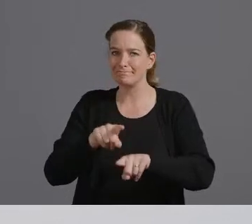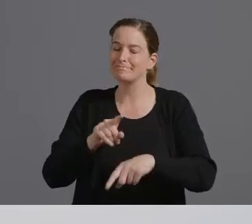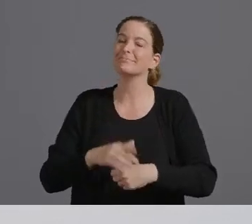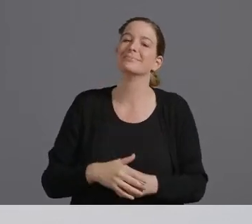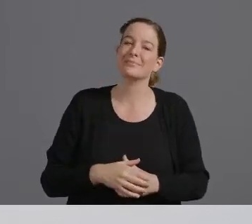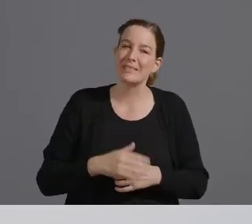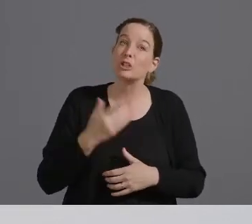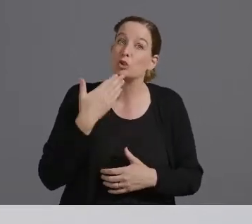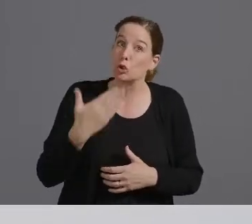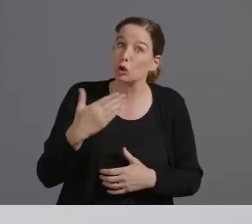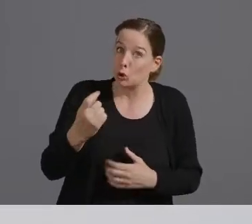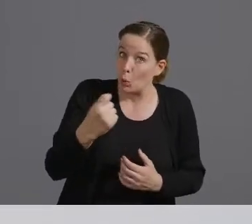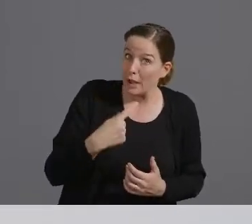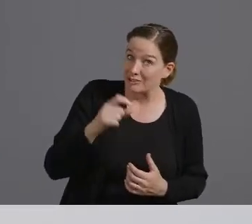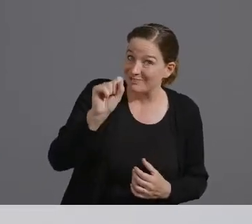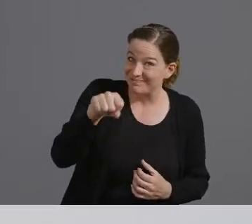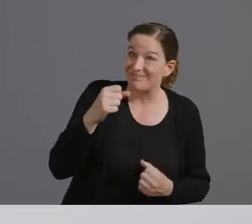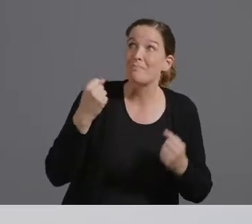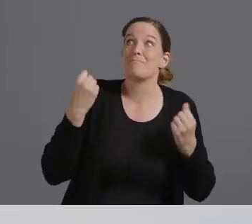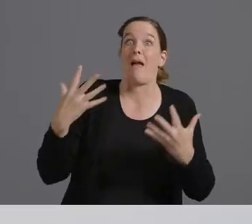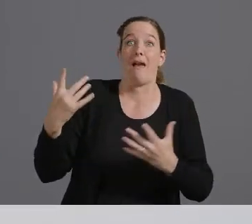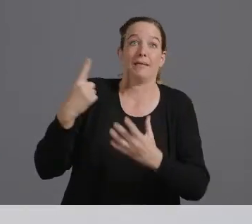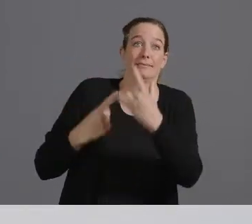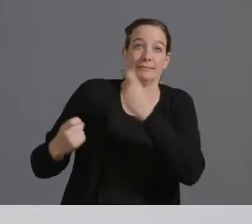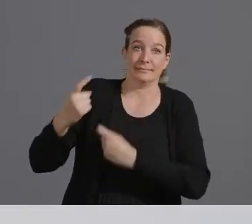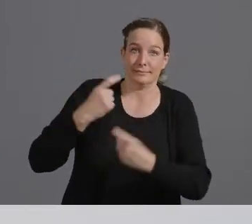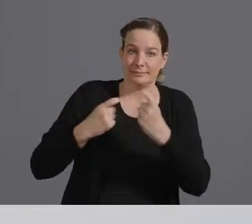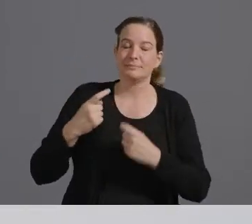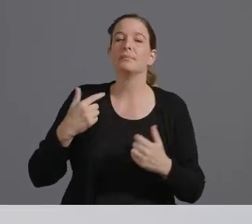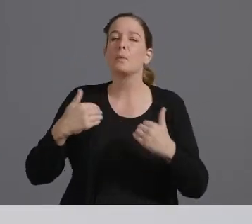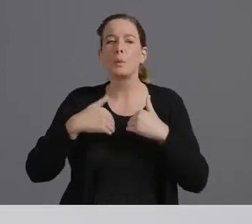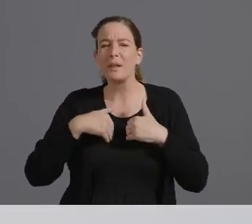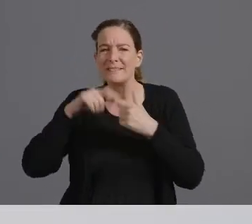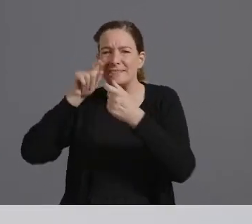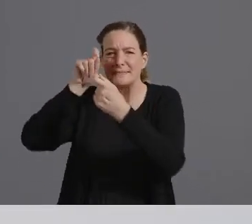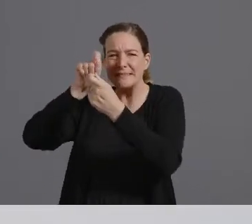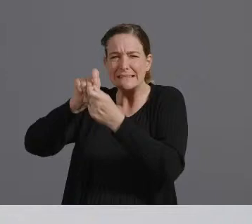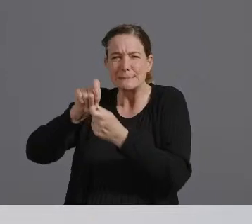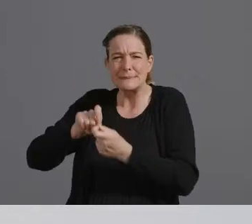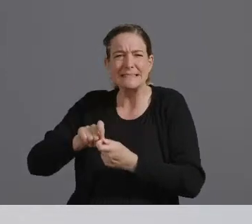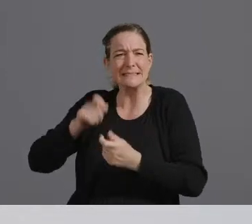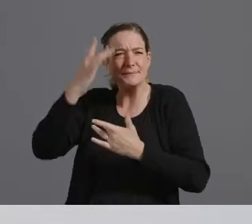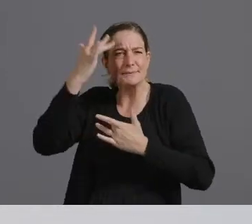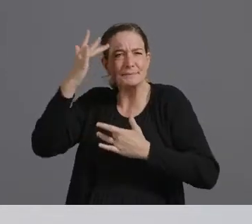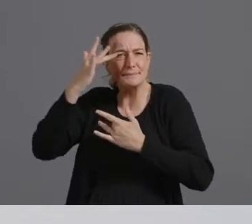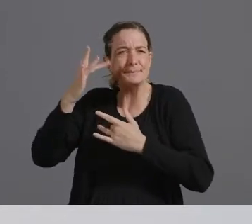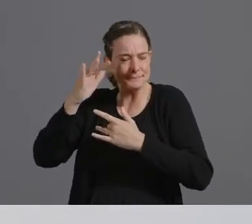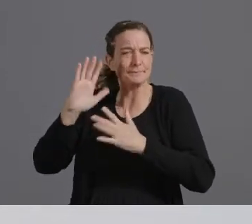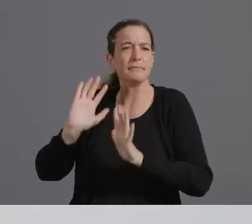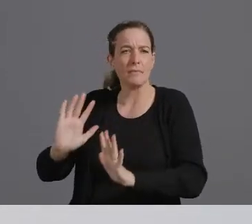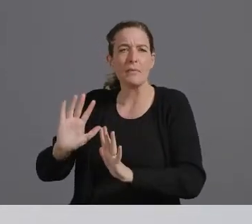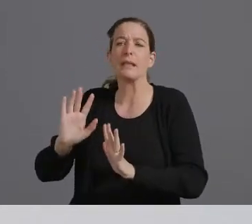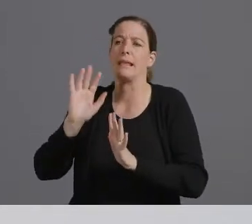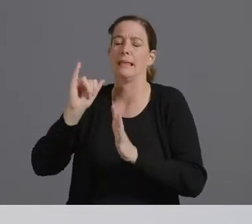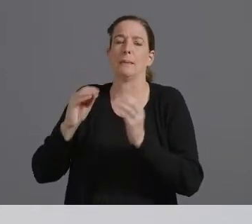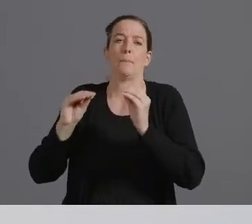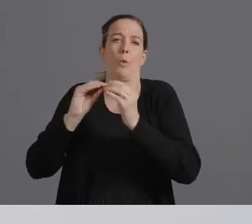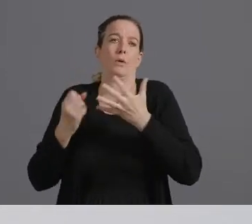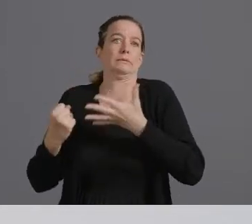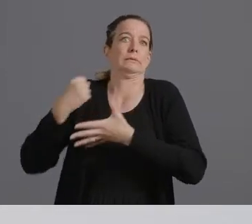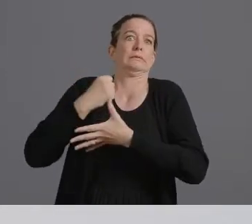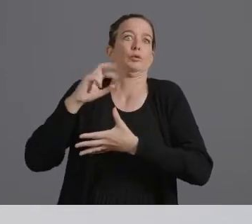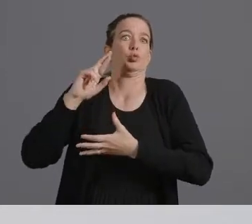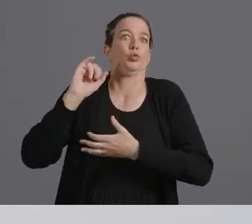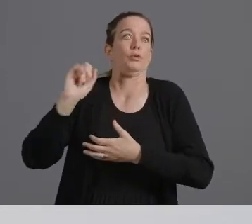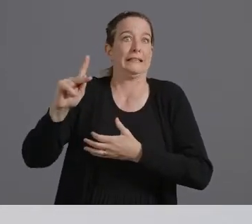are very specific conditions, and not all of the conditions you named places somebody at higher risk for COVID-19. And all of these, I